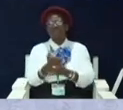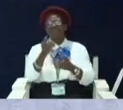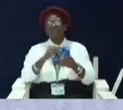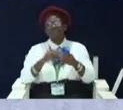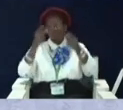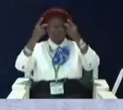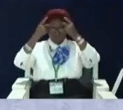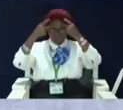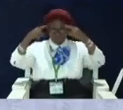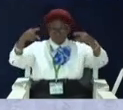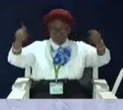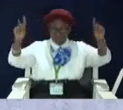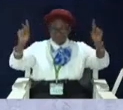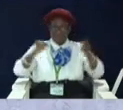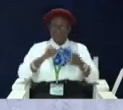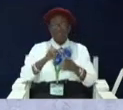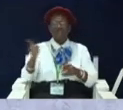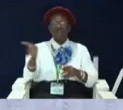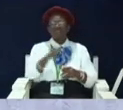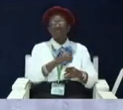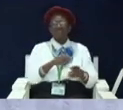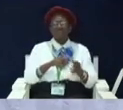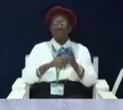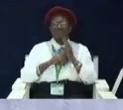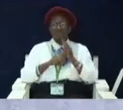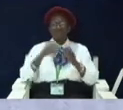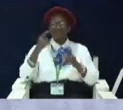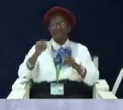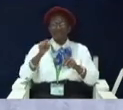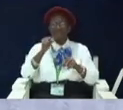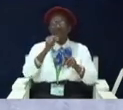prosperity requires the word of God. In